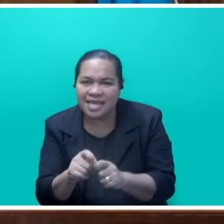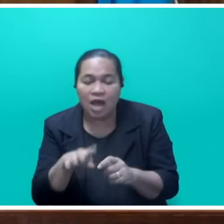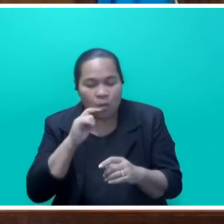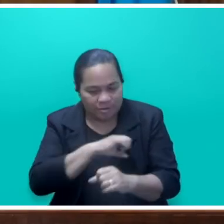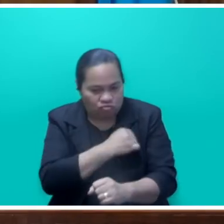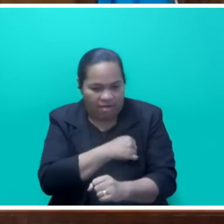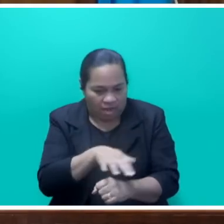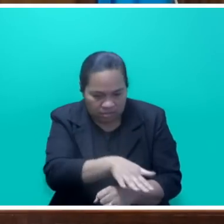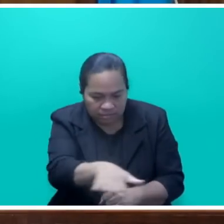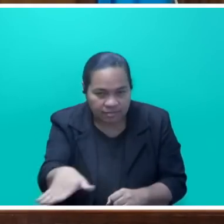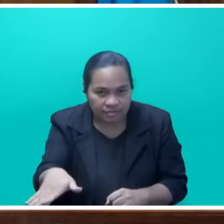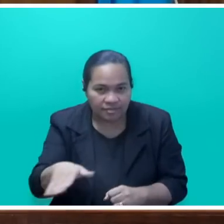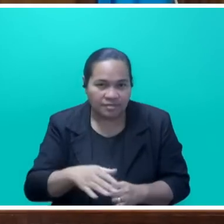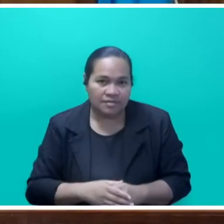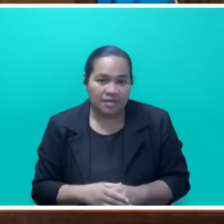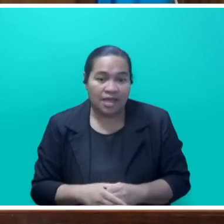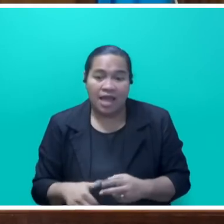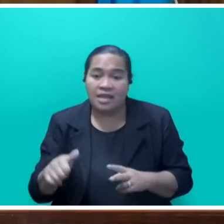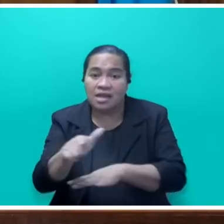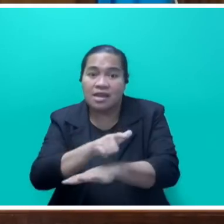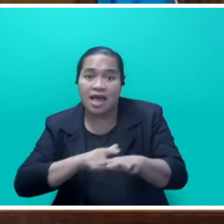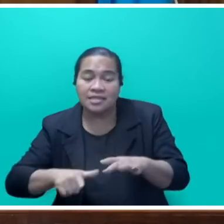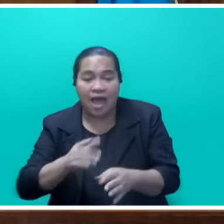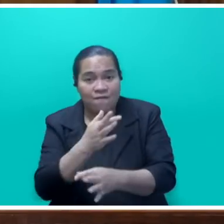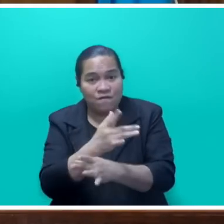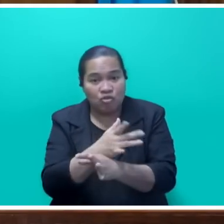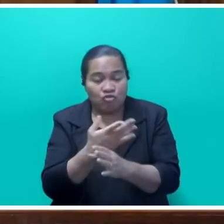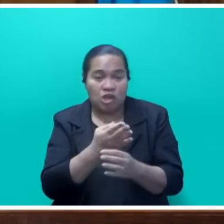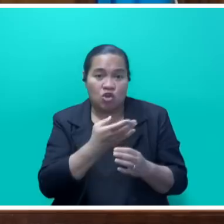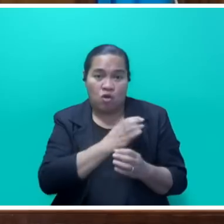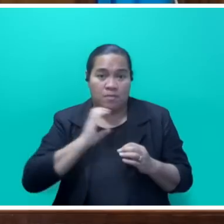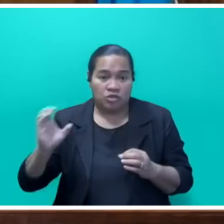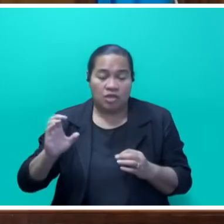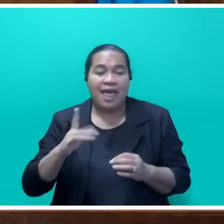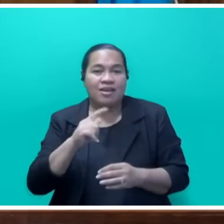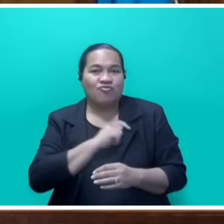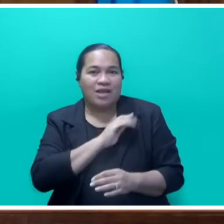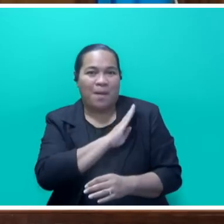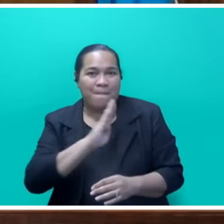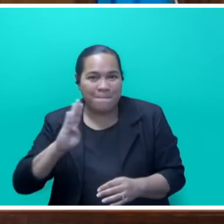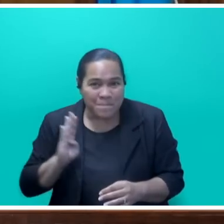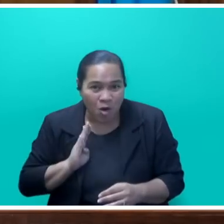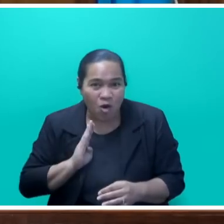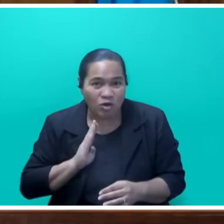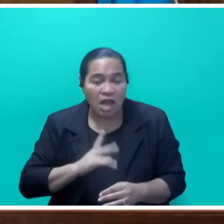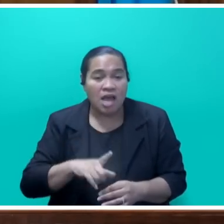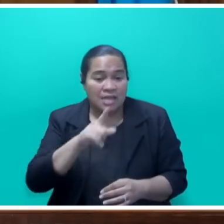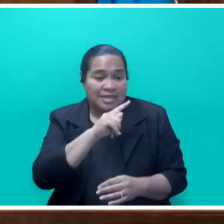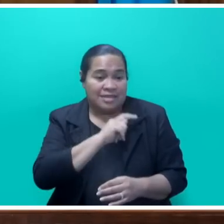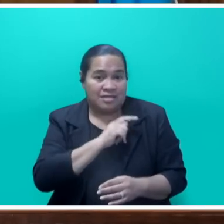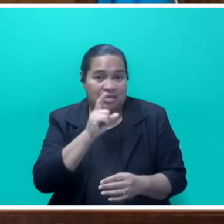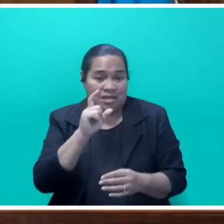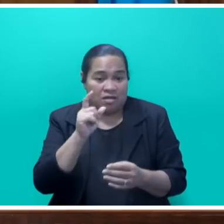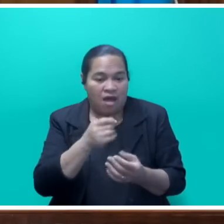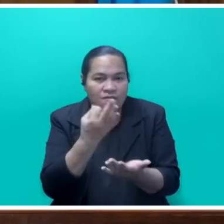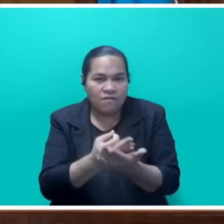strengthened. The Itoke Lands and Fisheries Commission, the Itoke Lands Trust Board, the Itoke Trust Fund